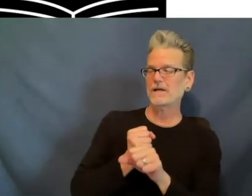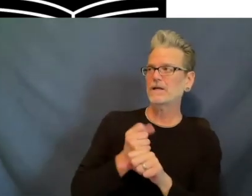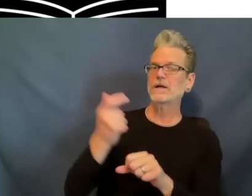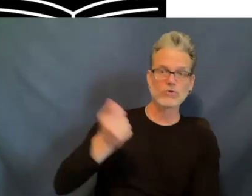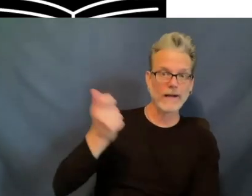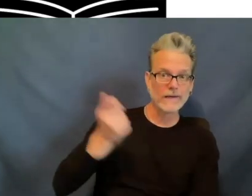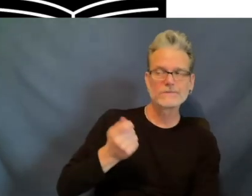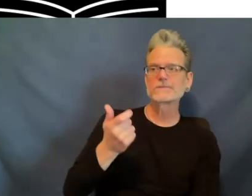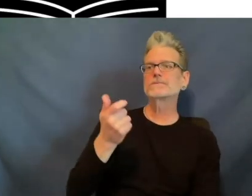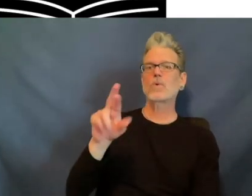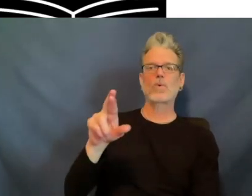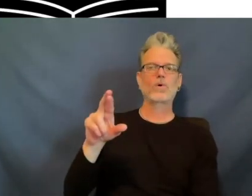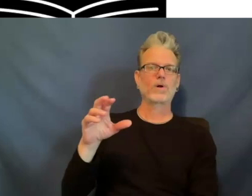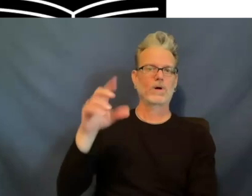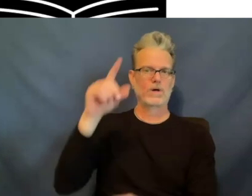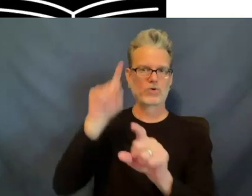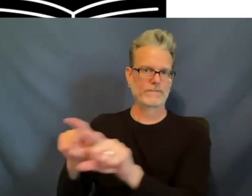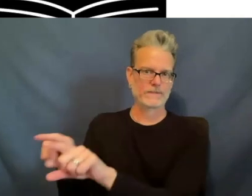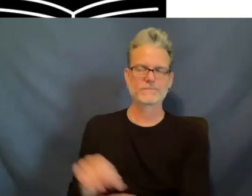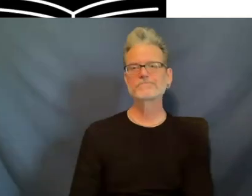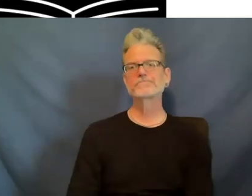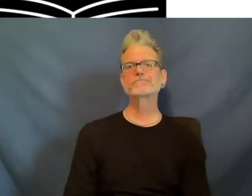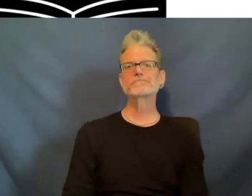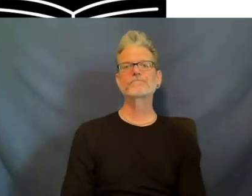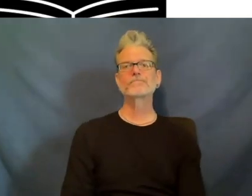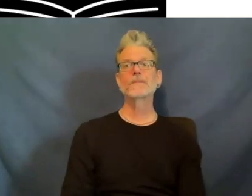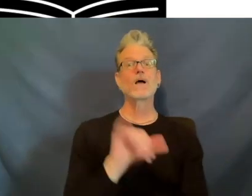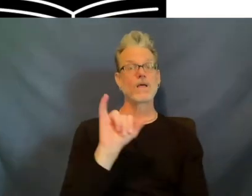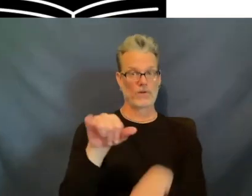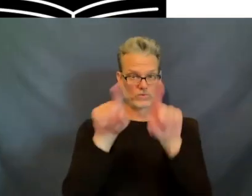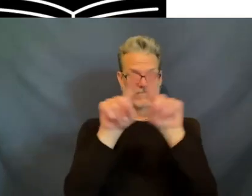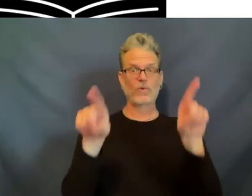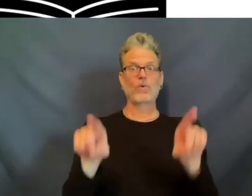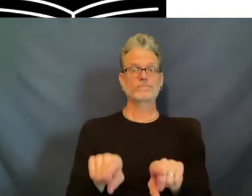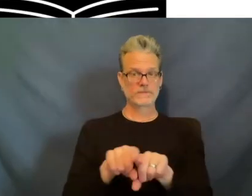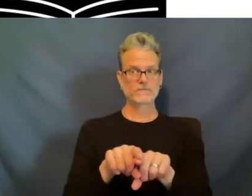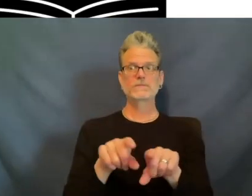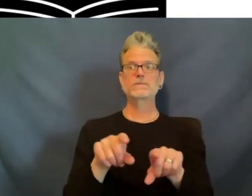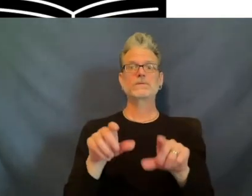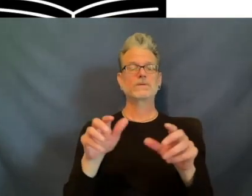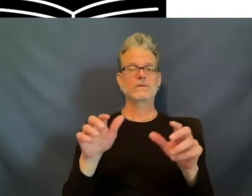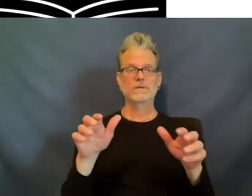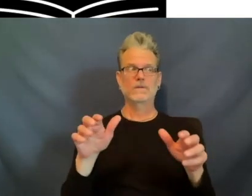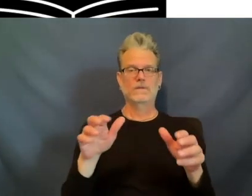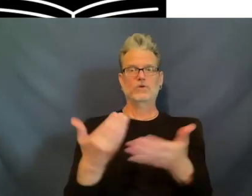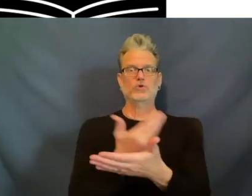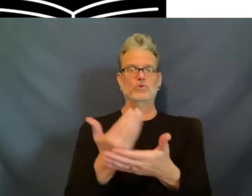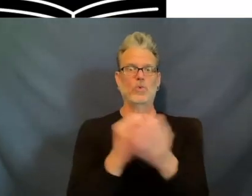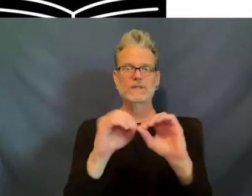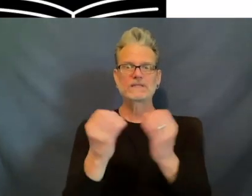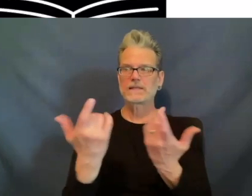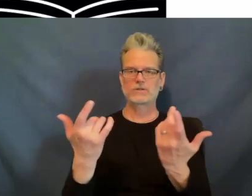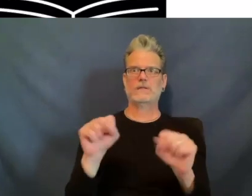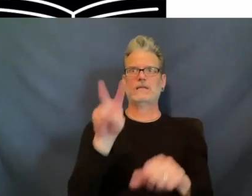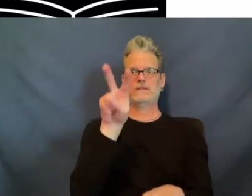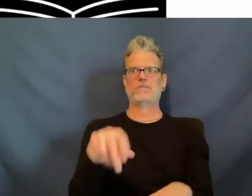or cooperative agreements. These forms can be taxing for new entities and organizations. So